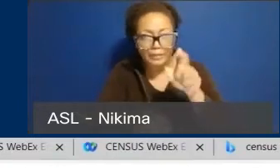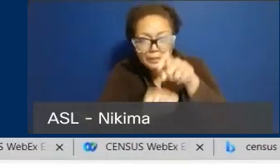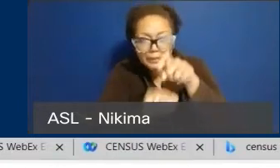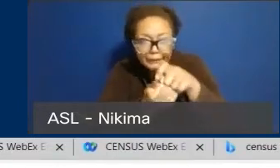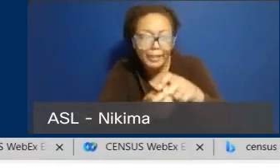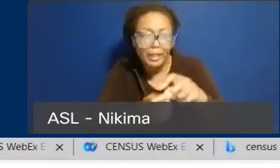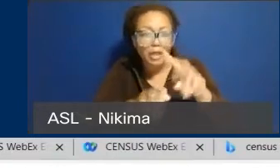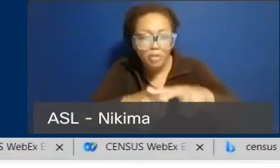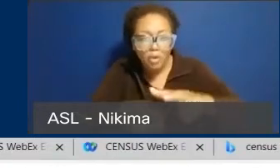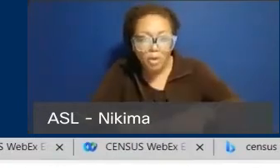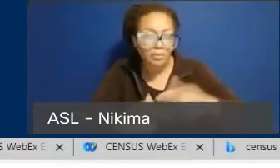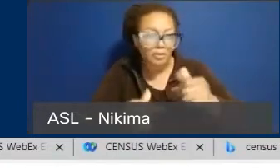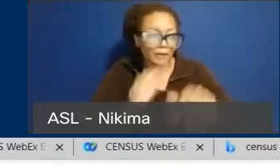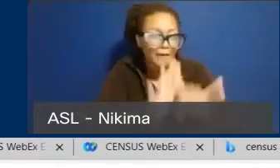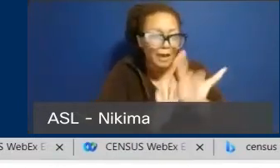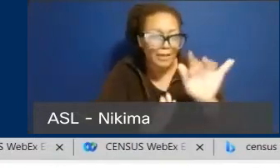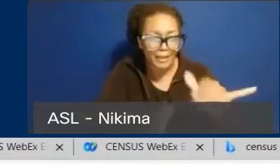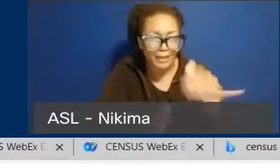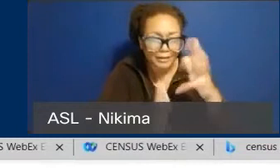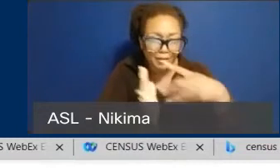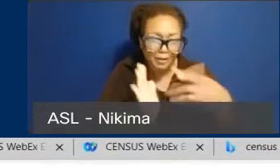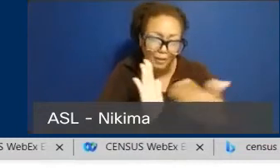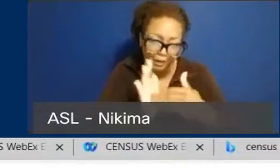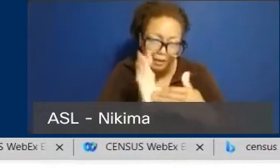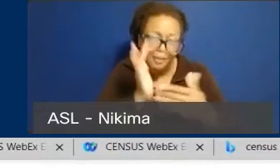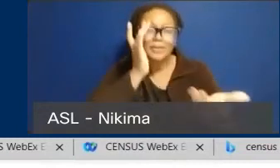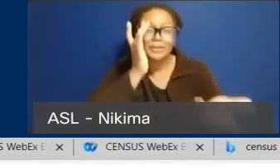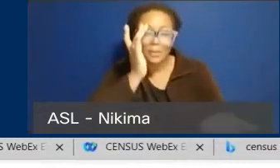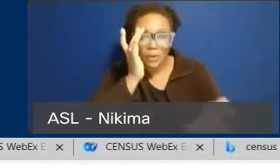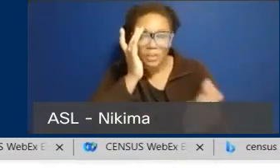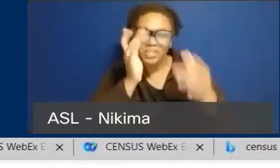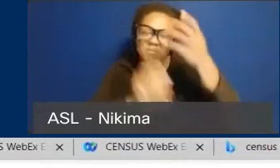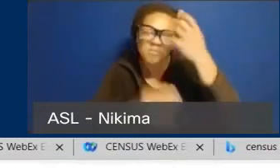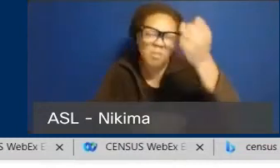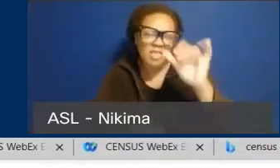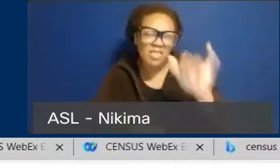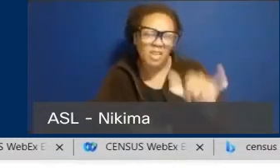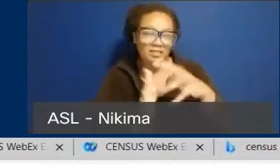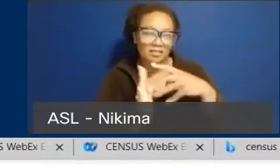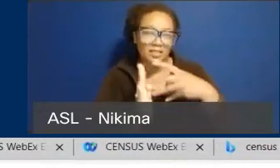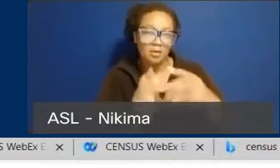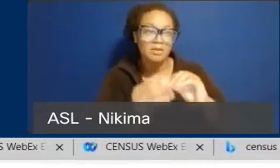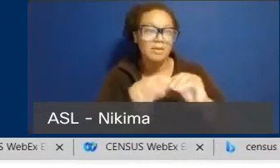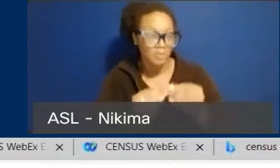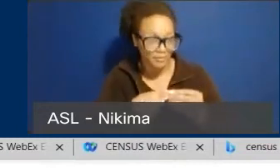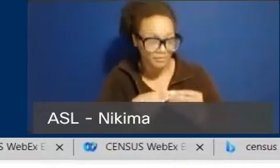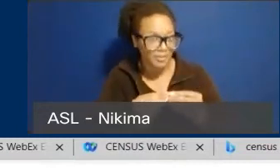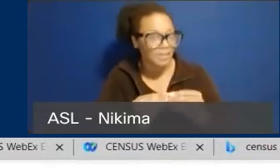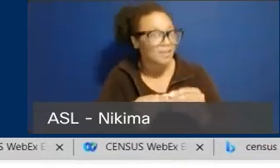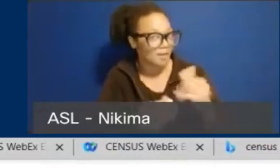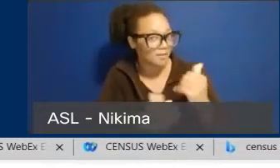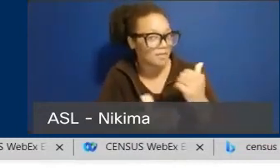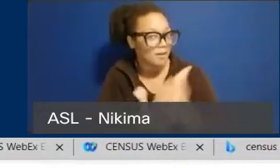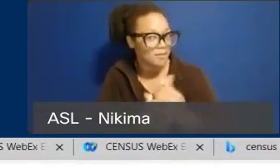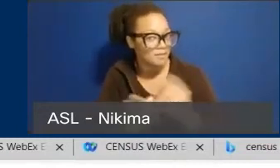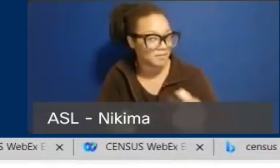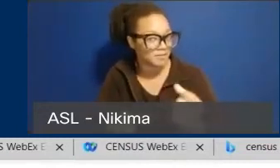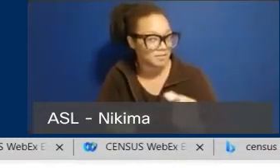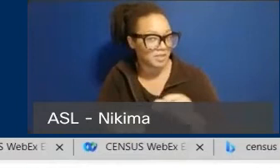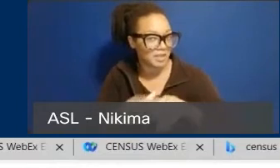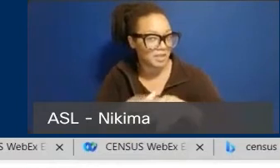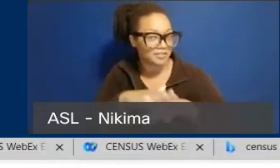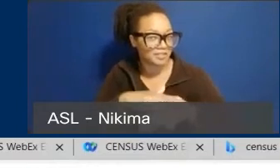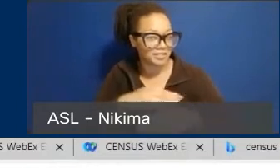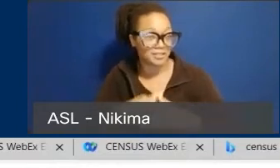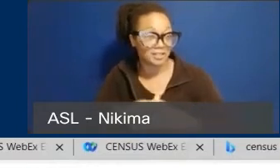that you want. Okay. So yeah, so knowing that table number is really good. First try, it's not going to help